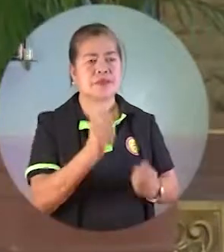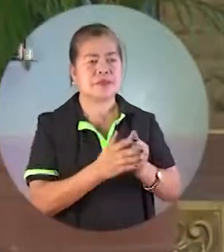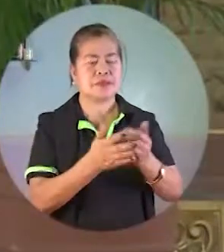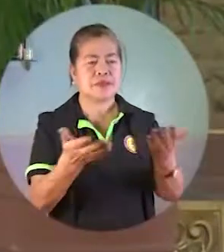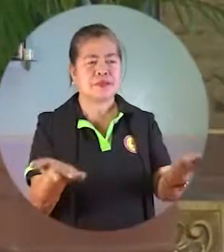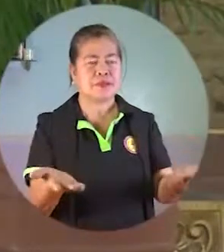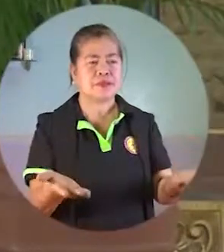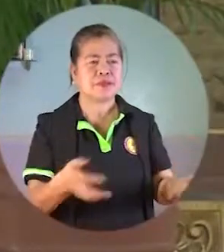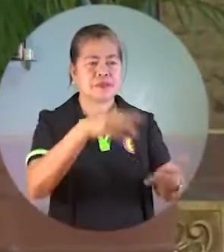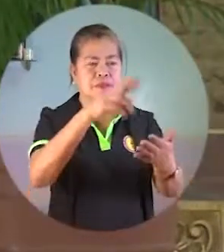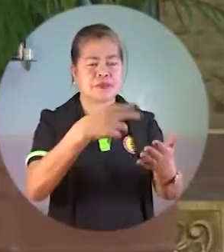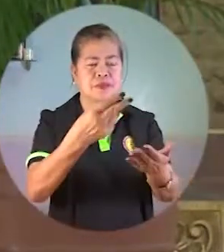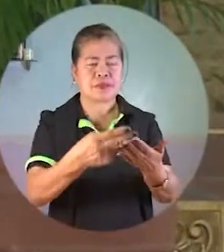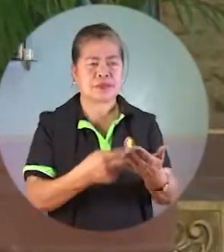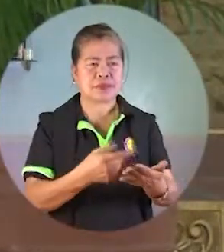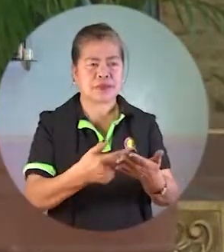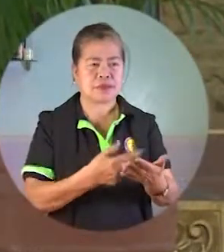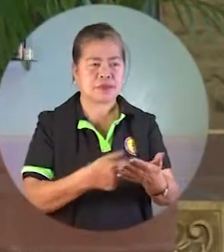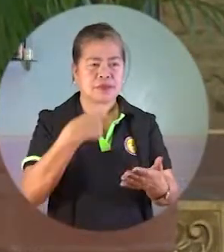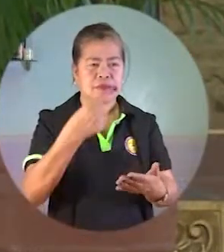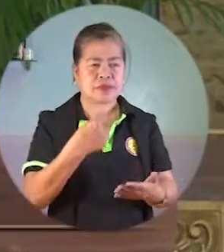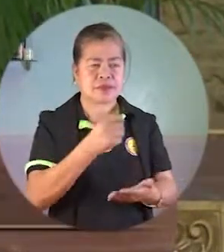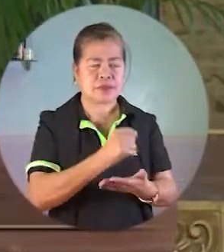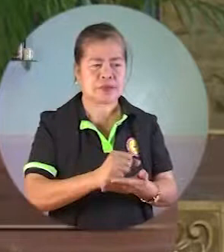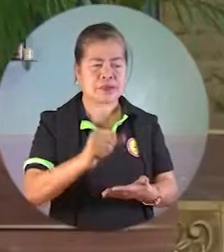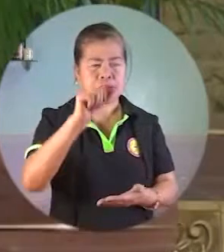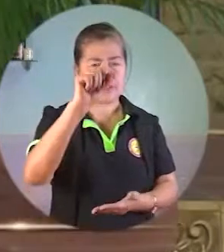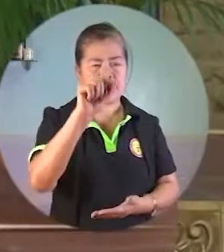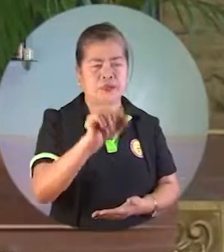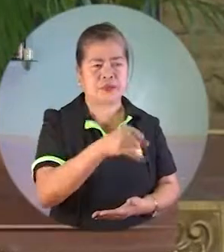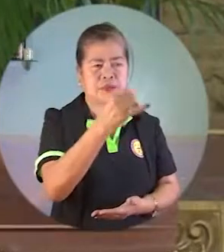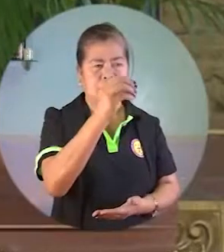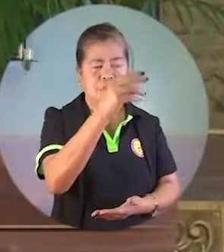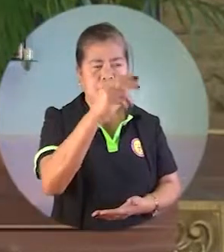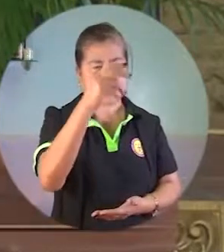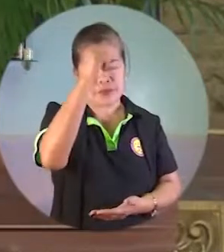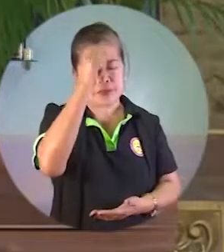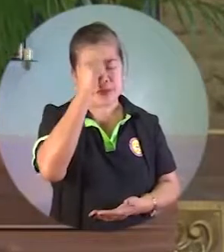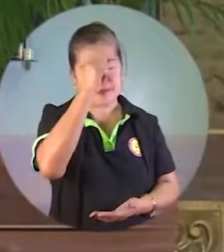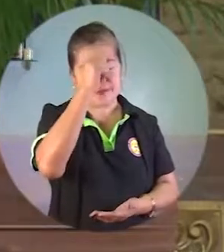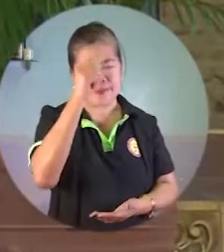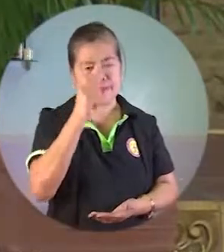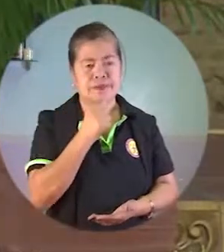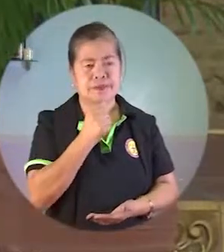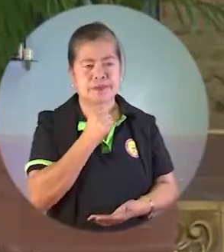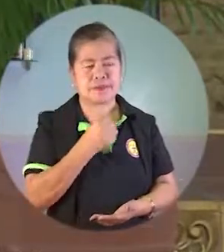you. A reading from the Holy Gospel according to St. John.